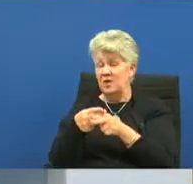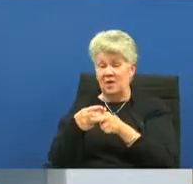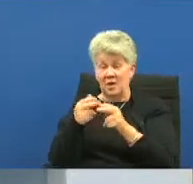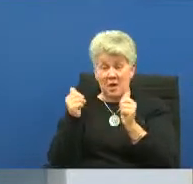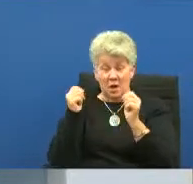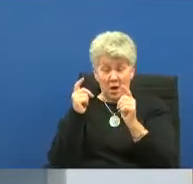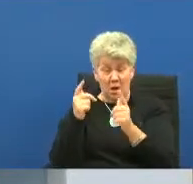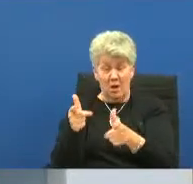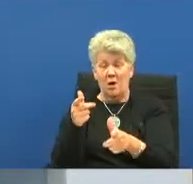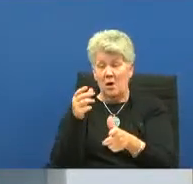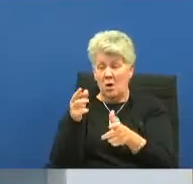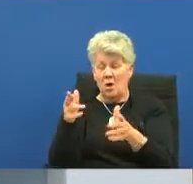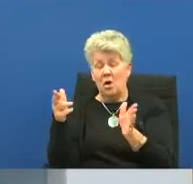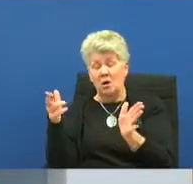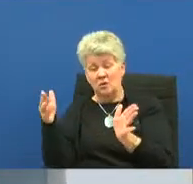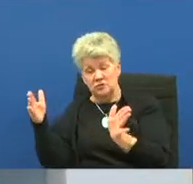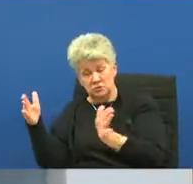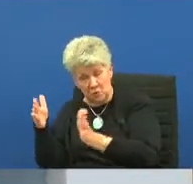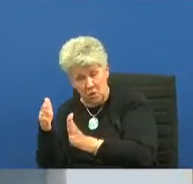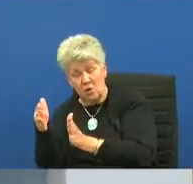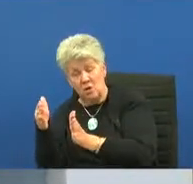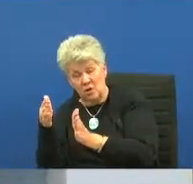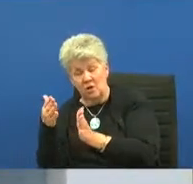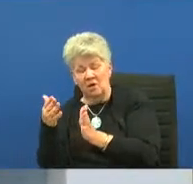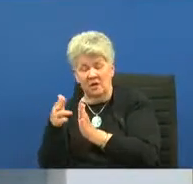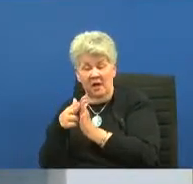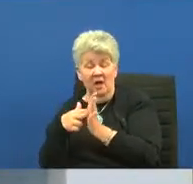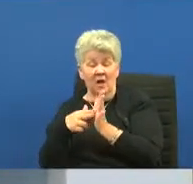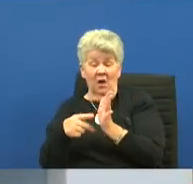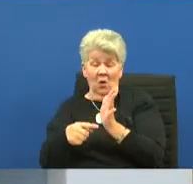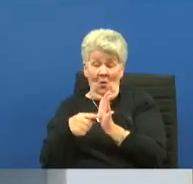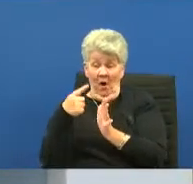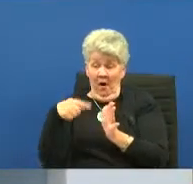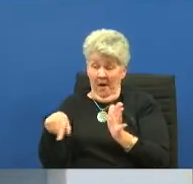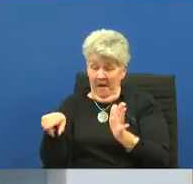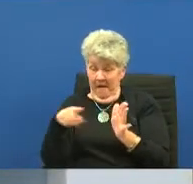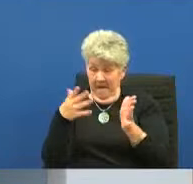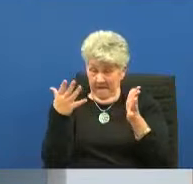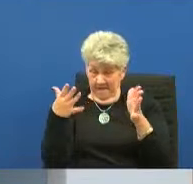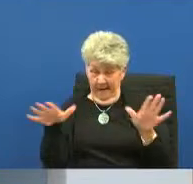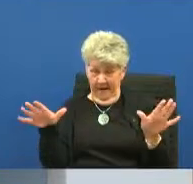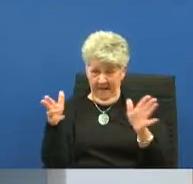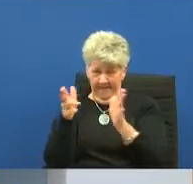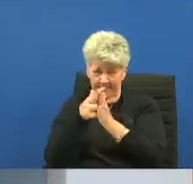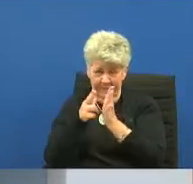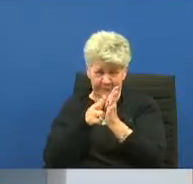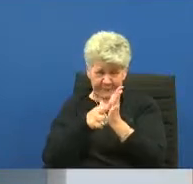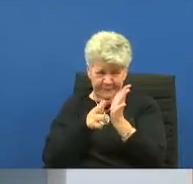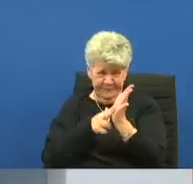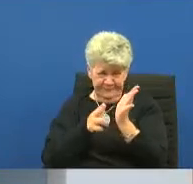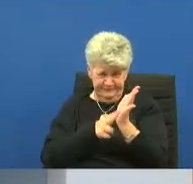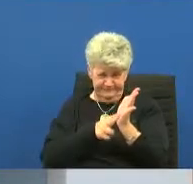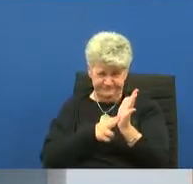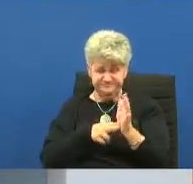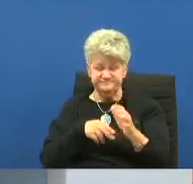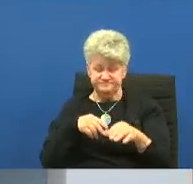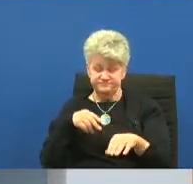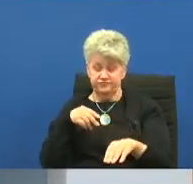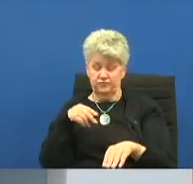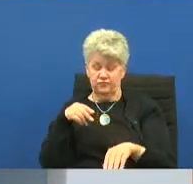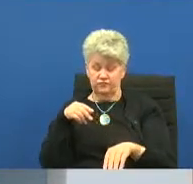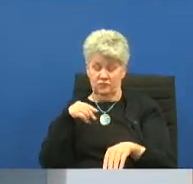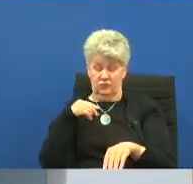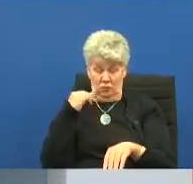or a smaller portion thereof. Once they collect those signatures, the Unified Development Code states that if we